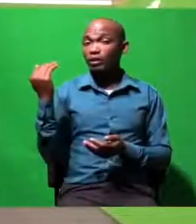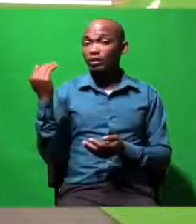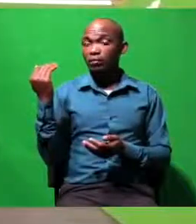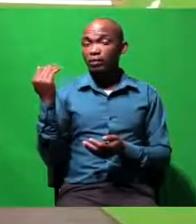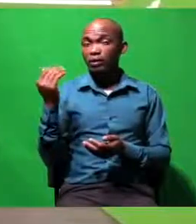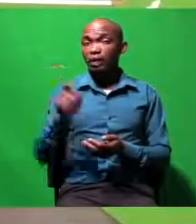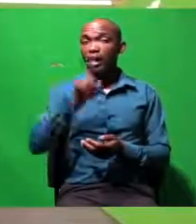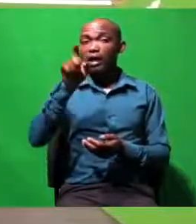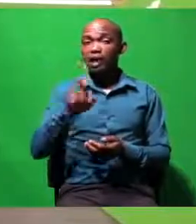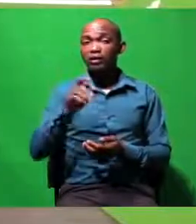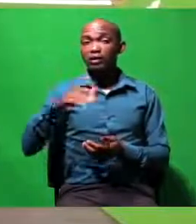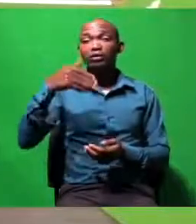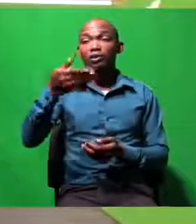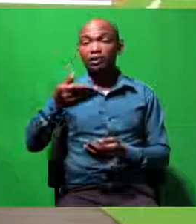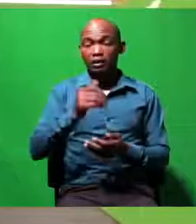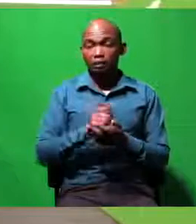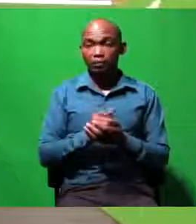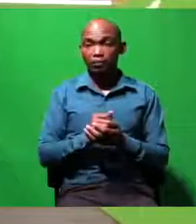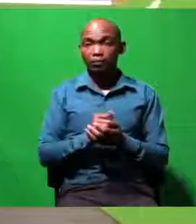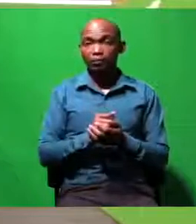You can tell me. So I may ask later.